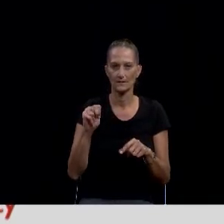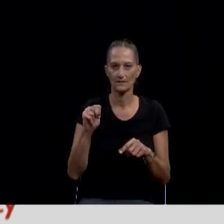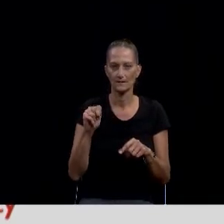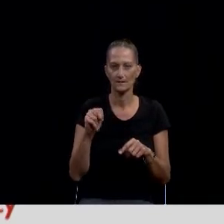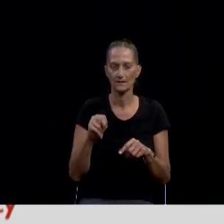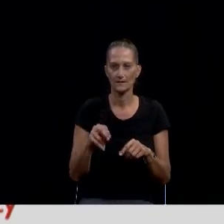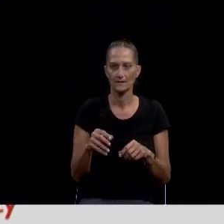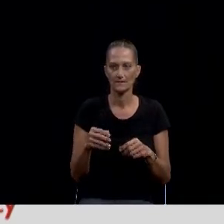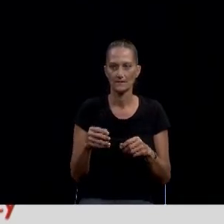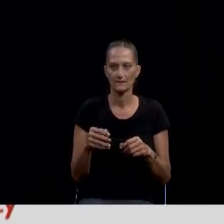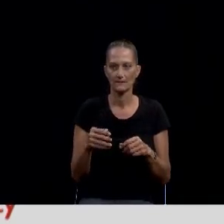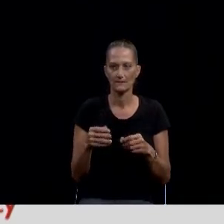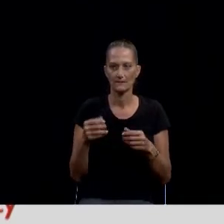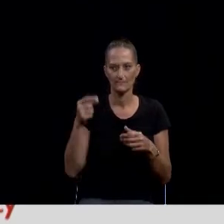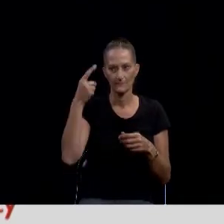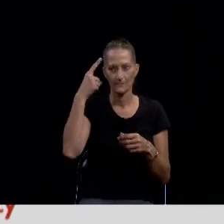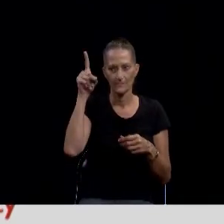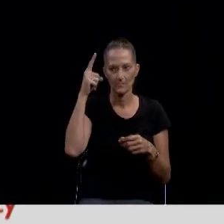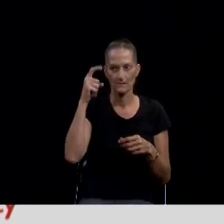and enjoyed.